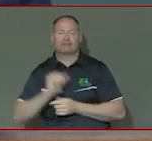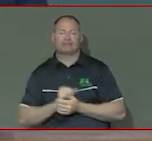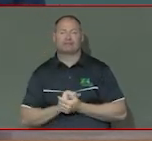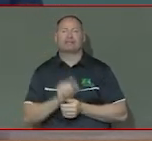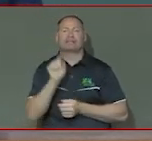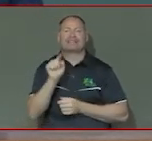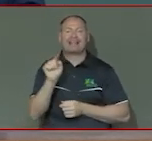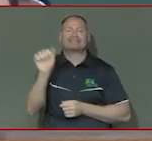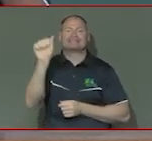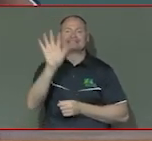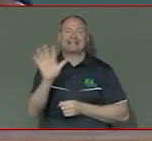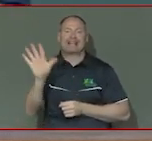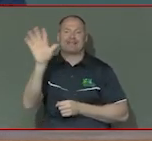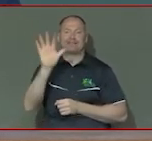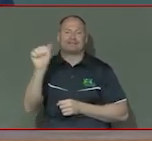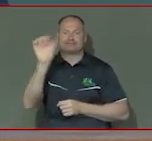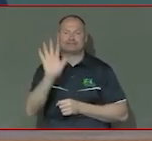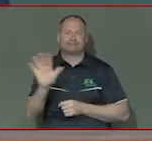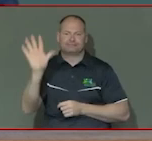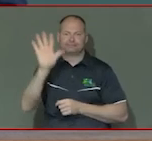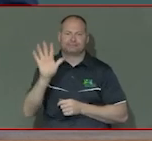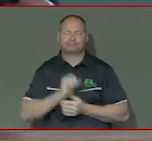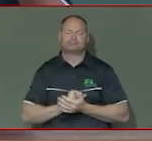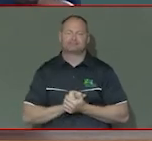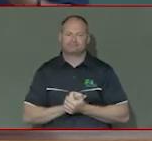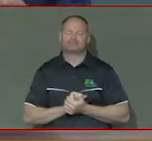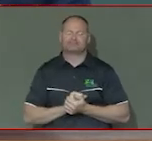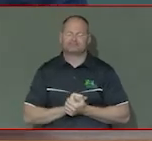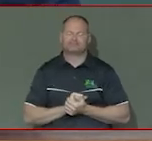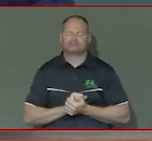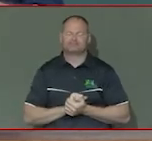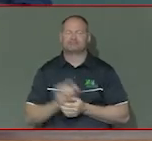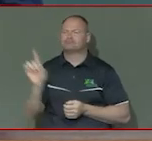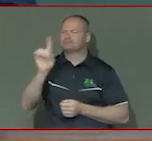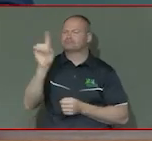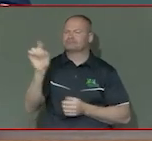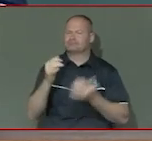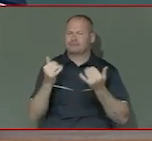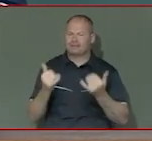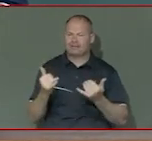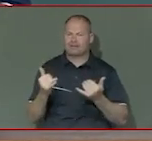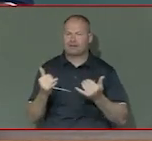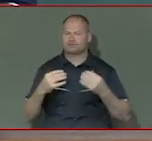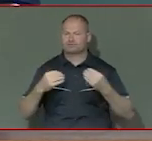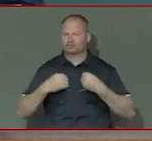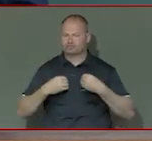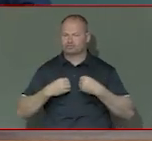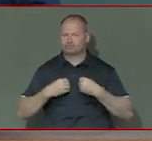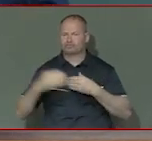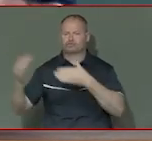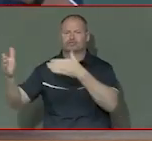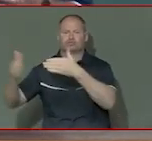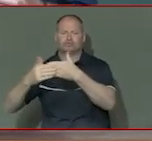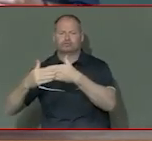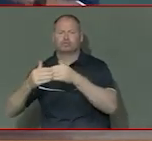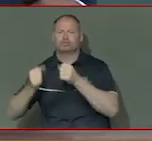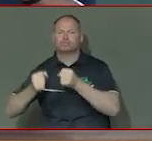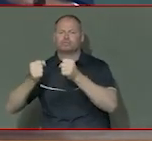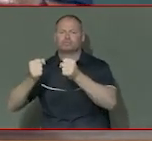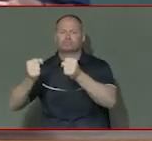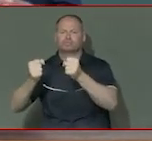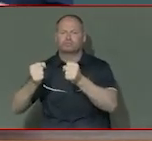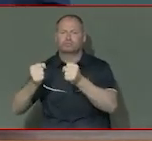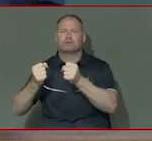average. So sometimes they will ask you, how long will your closing stock last? Then you will just use